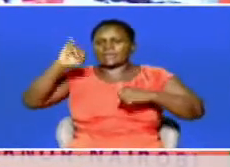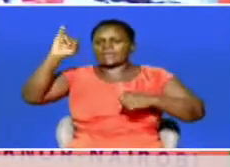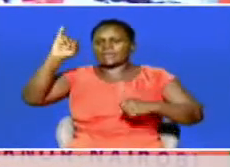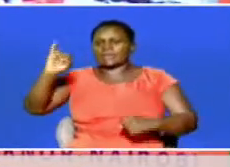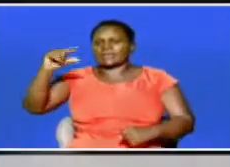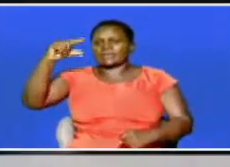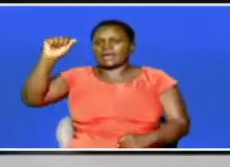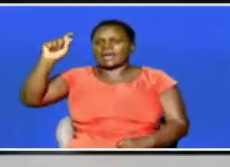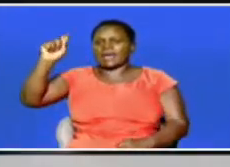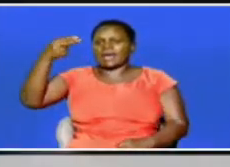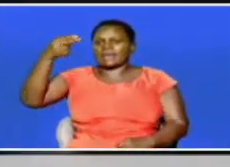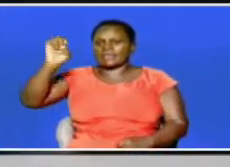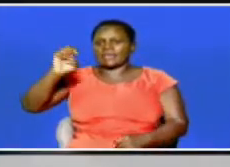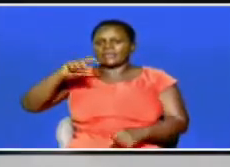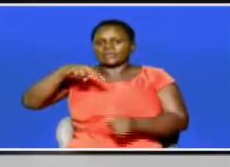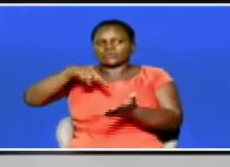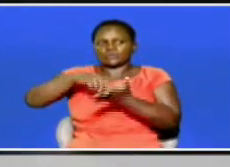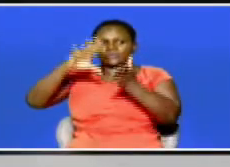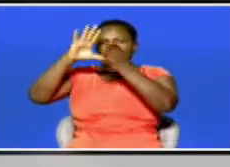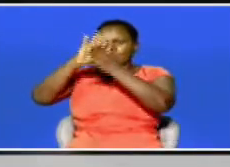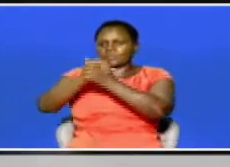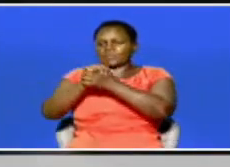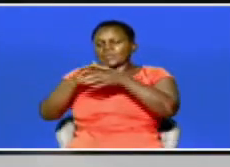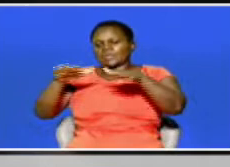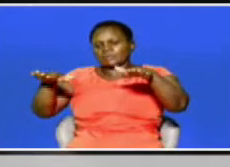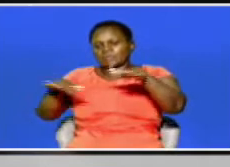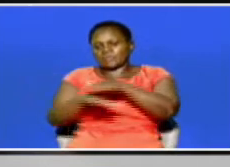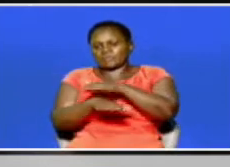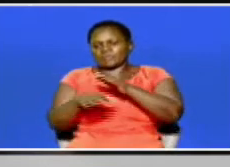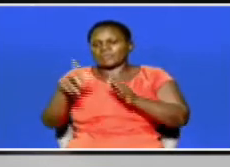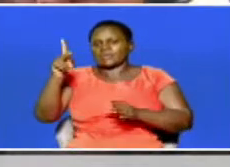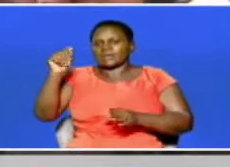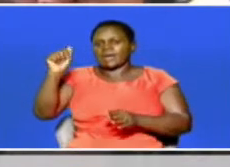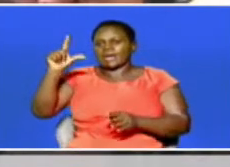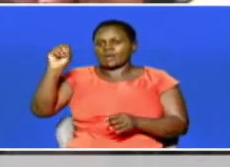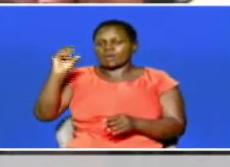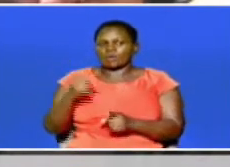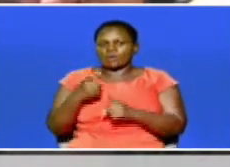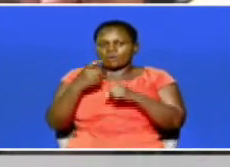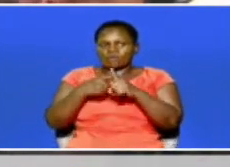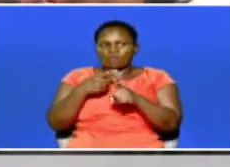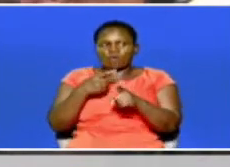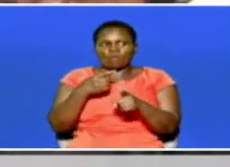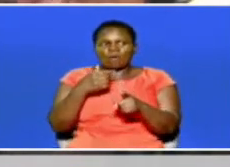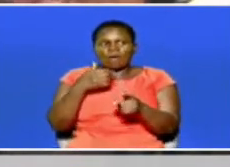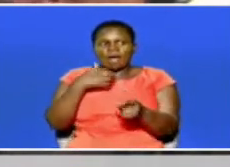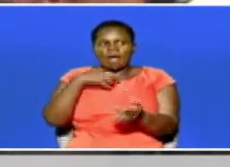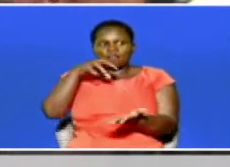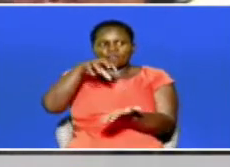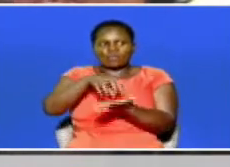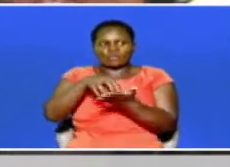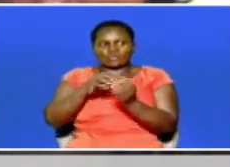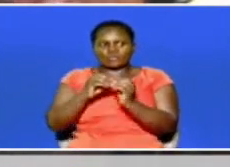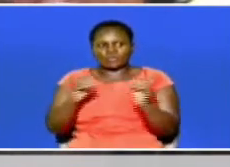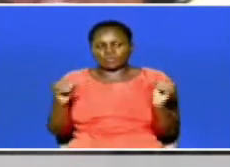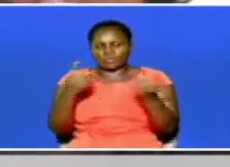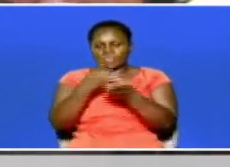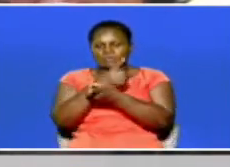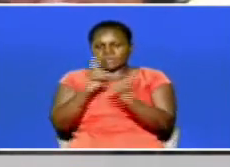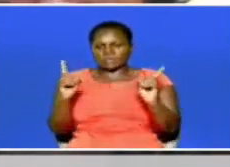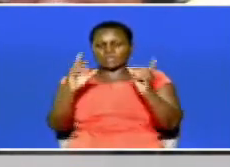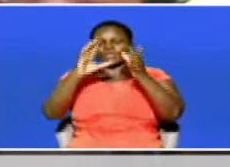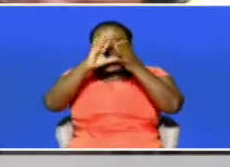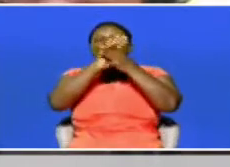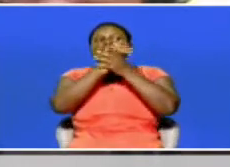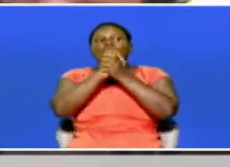Igathe to contest under Jubilee Party, deputized by Philip Kaloki. Since there is no space left for democracy in